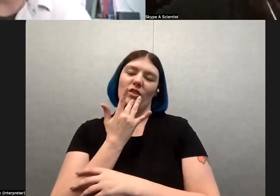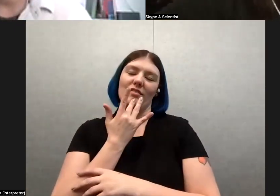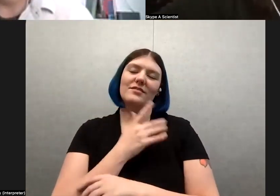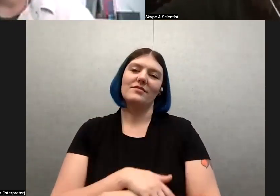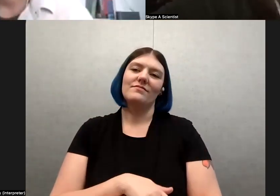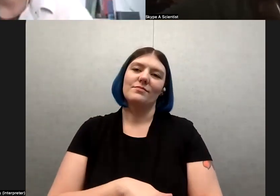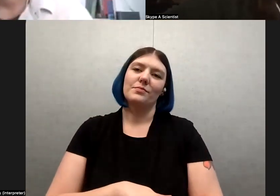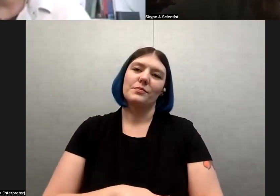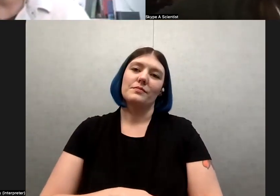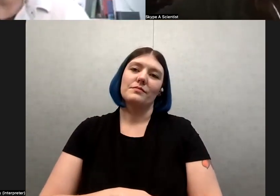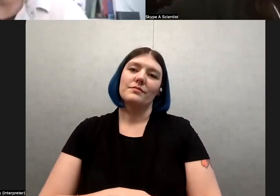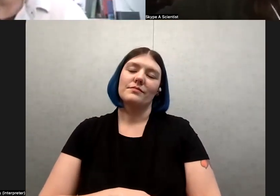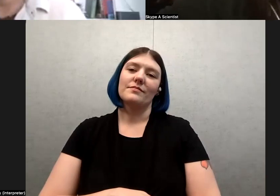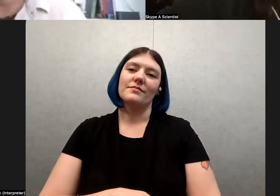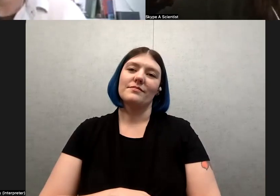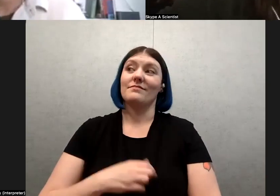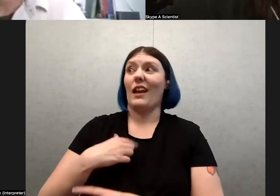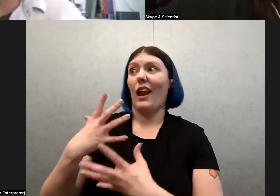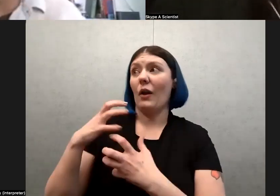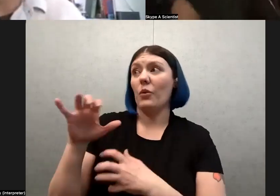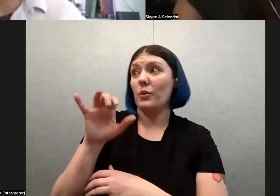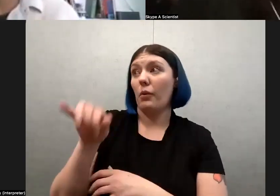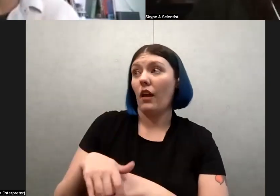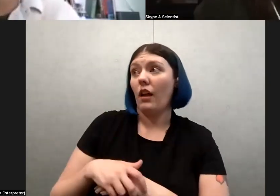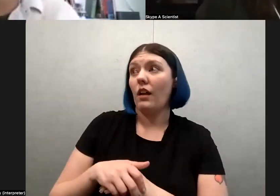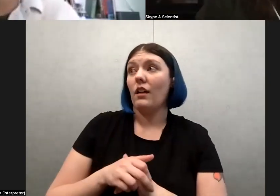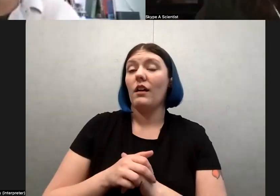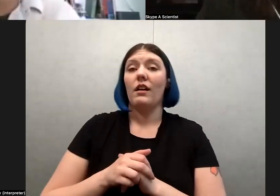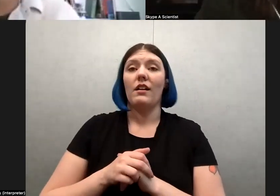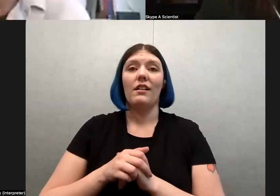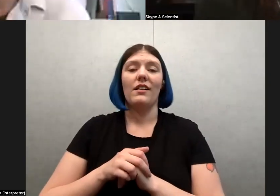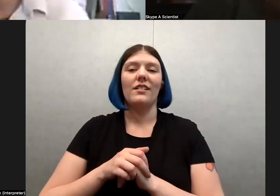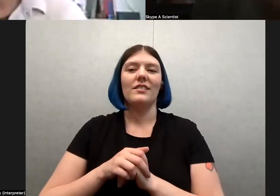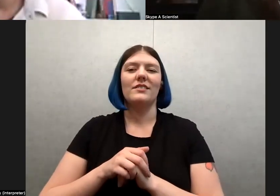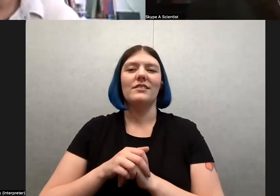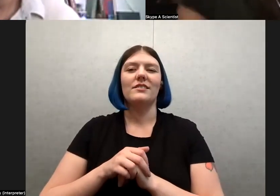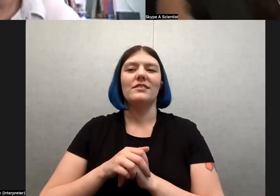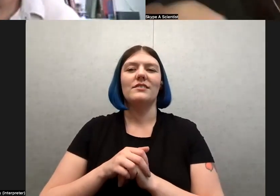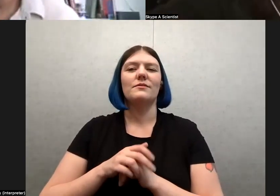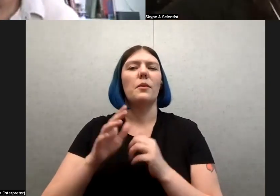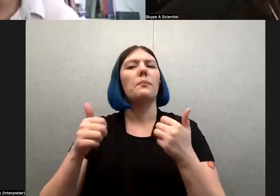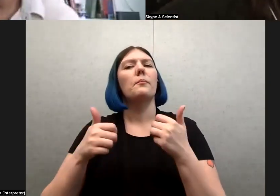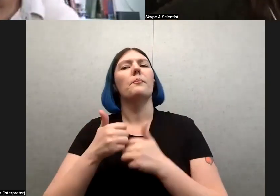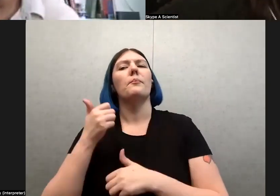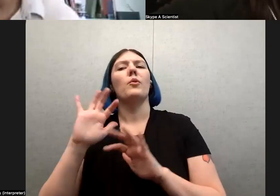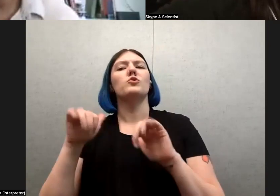sounds super fun to me. I want to do that just for fun, for sure. All right. What is the most challenging part of your job?